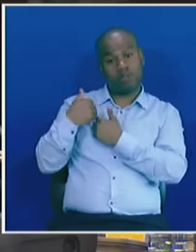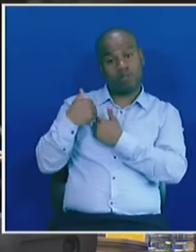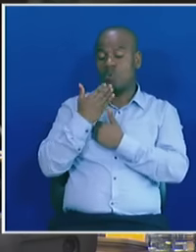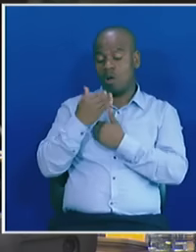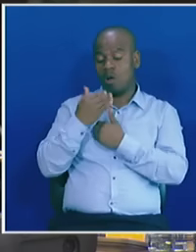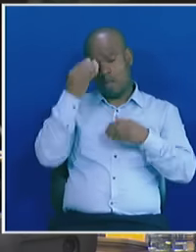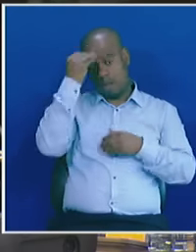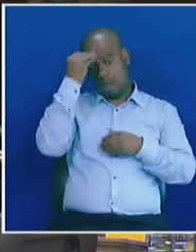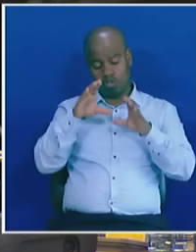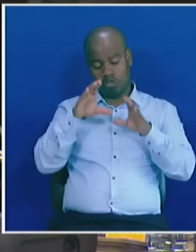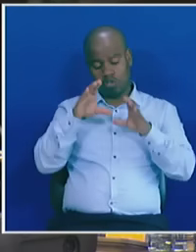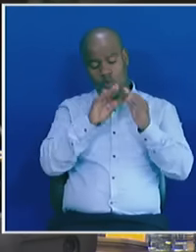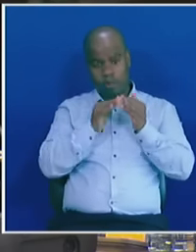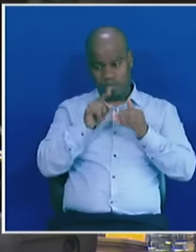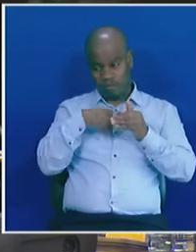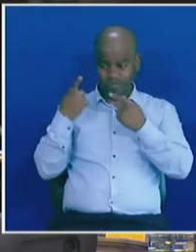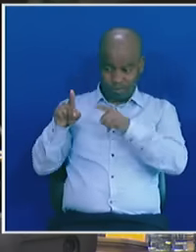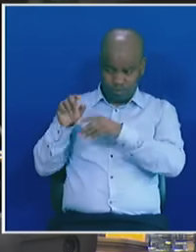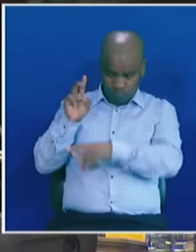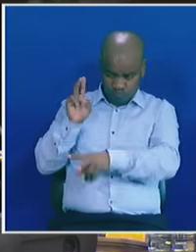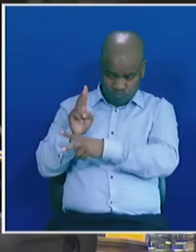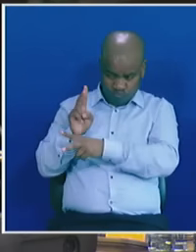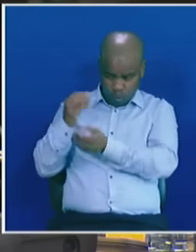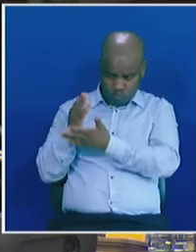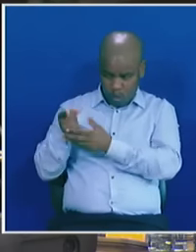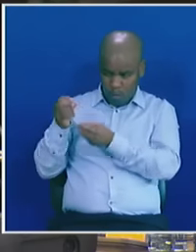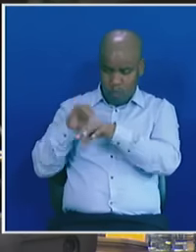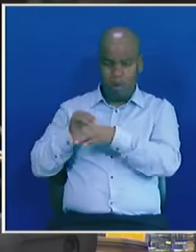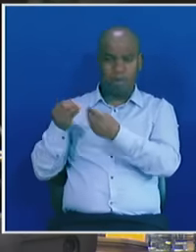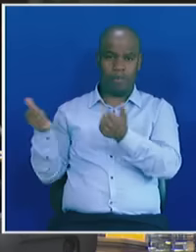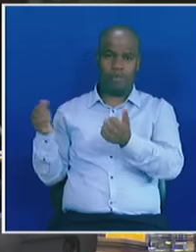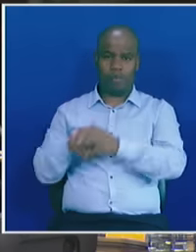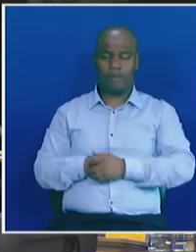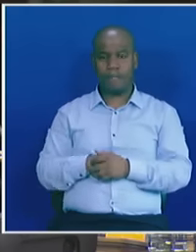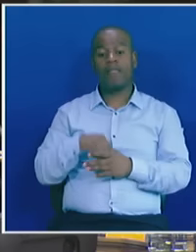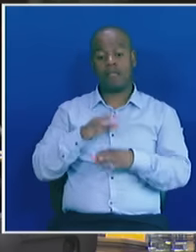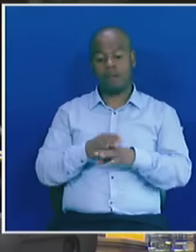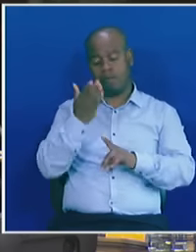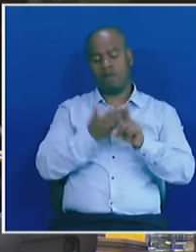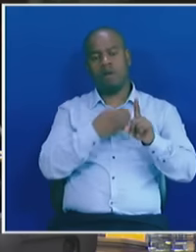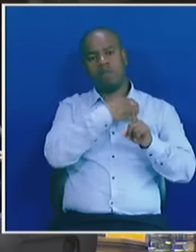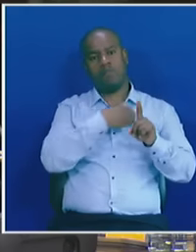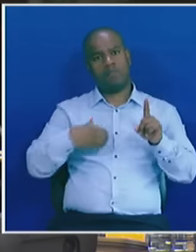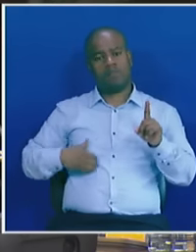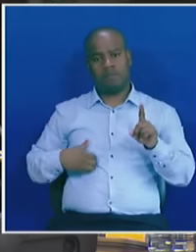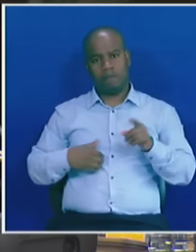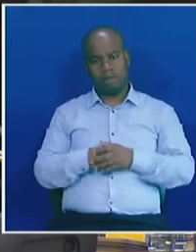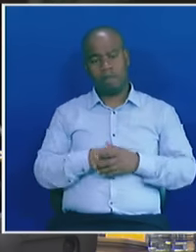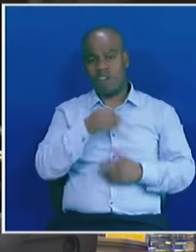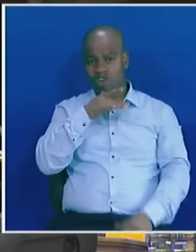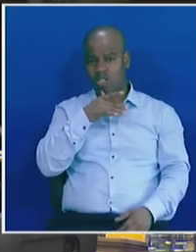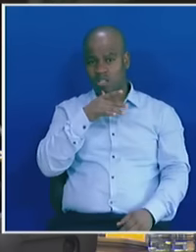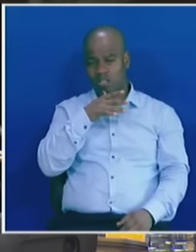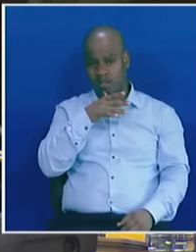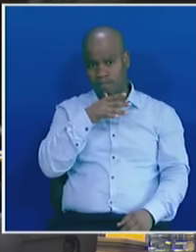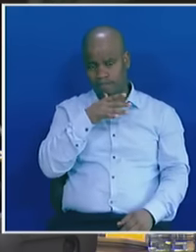staan ook voor sy grootste grondwetlike krisis. Onlangs het die grondwetlike hof beslis dat die president die grondwet oortree het in sy